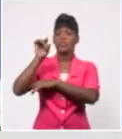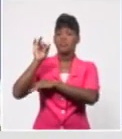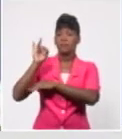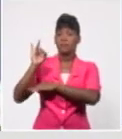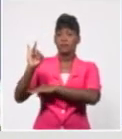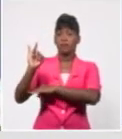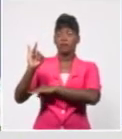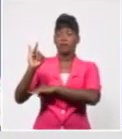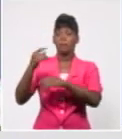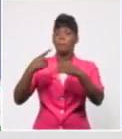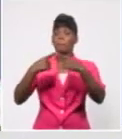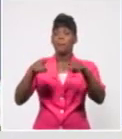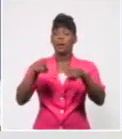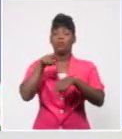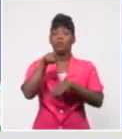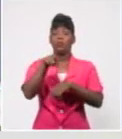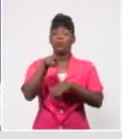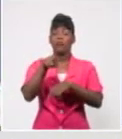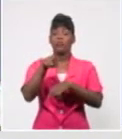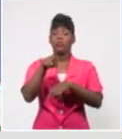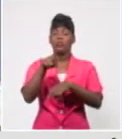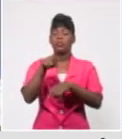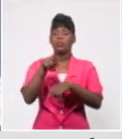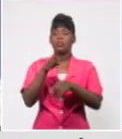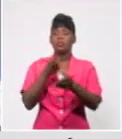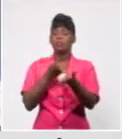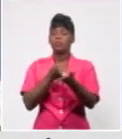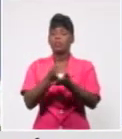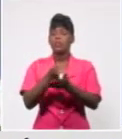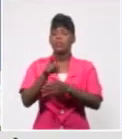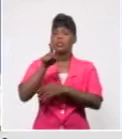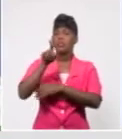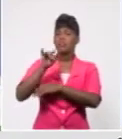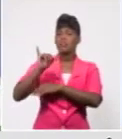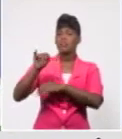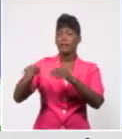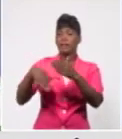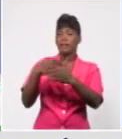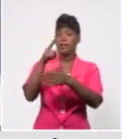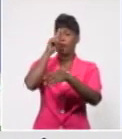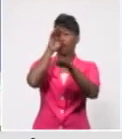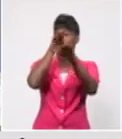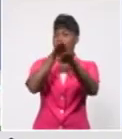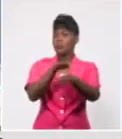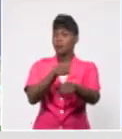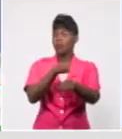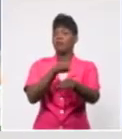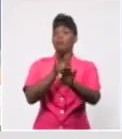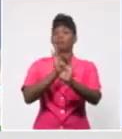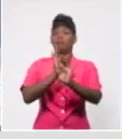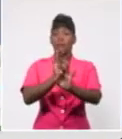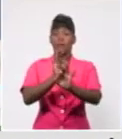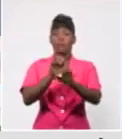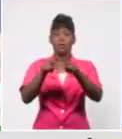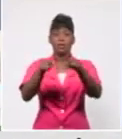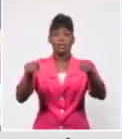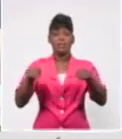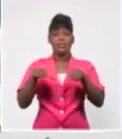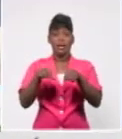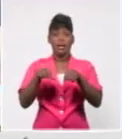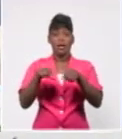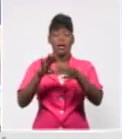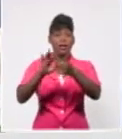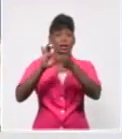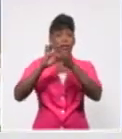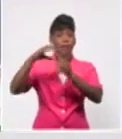and passed from serious conditions to critical. Unfortunately, yesterday he had a ventricular fibrillation and went into